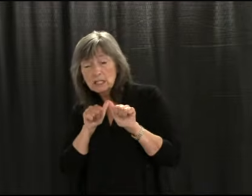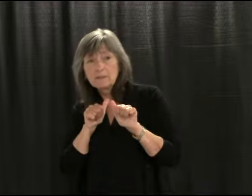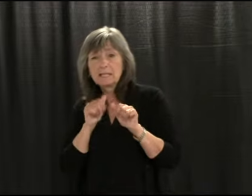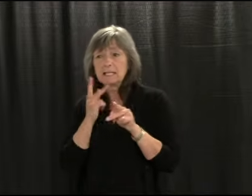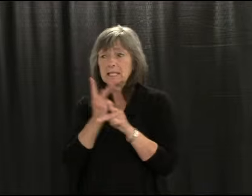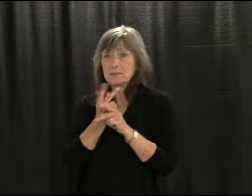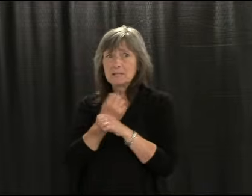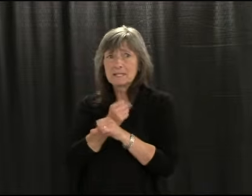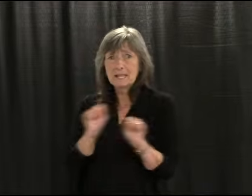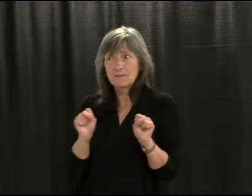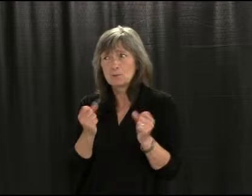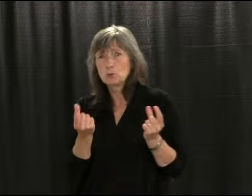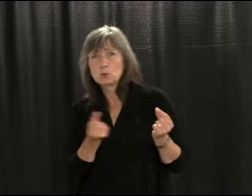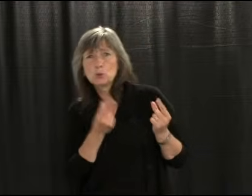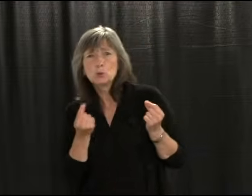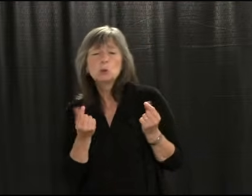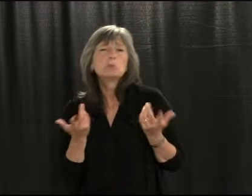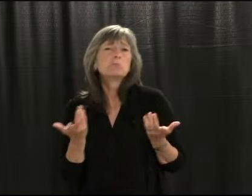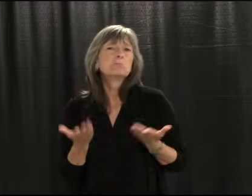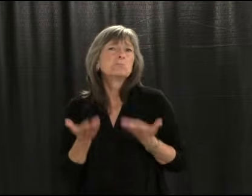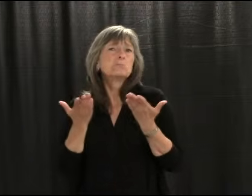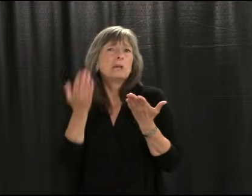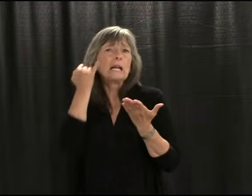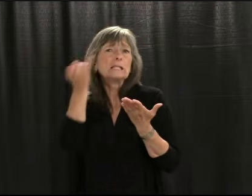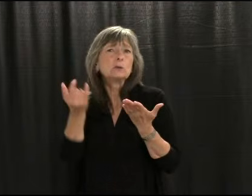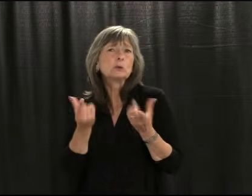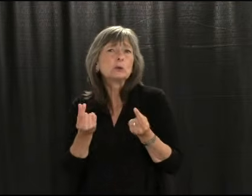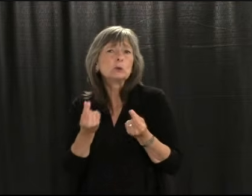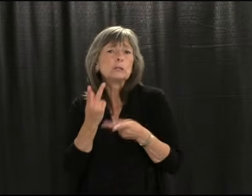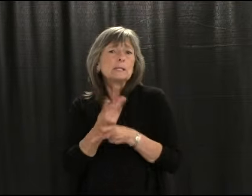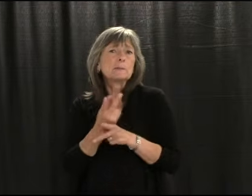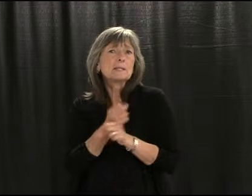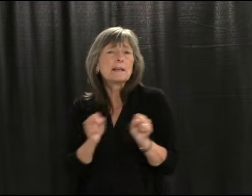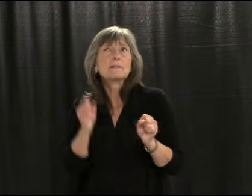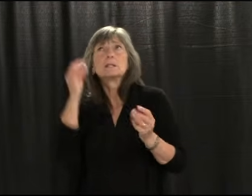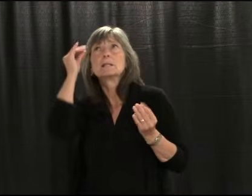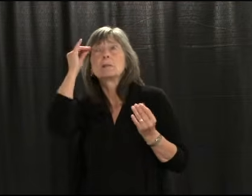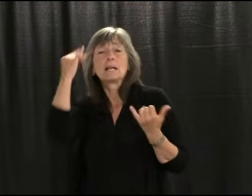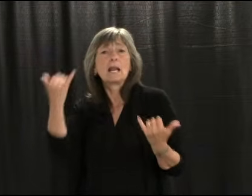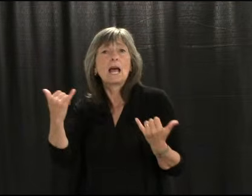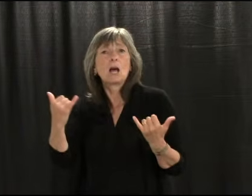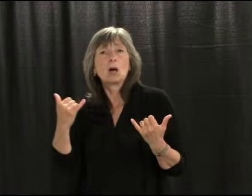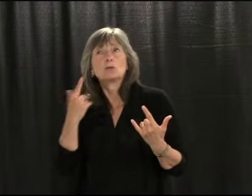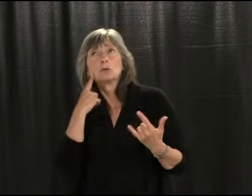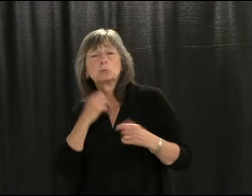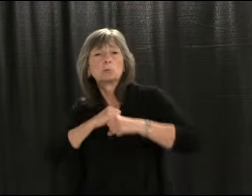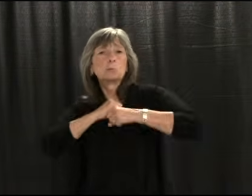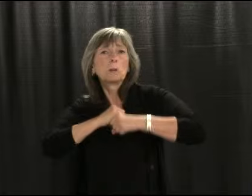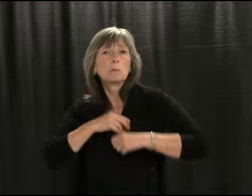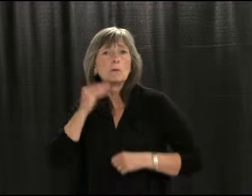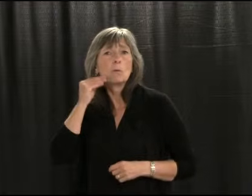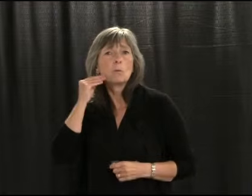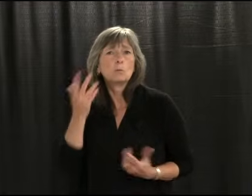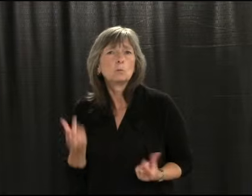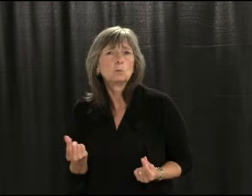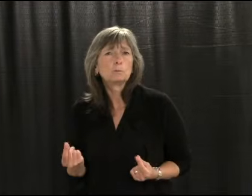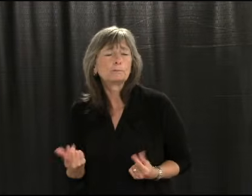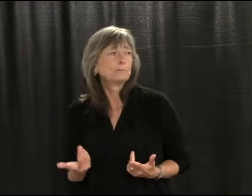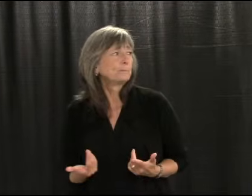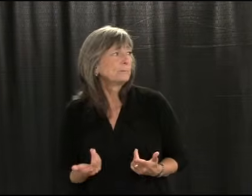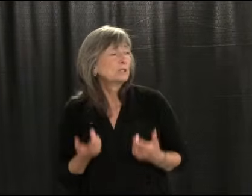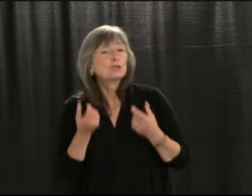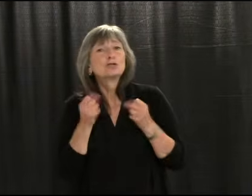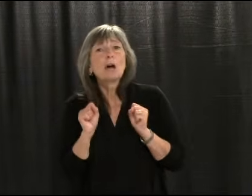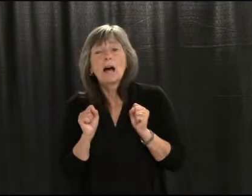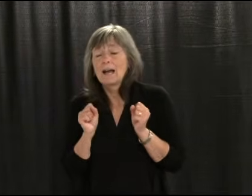best practices people can do to, Yes. What should people be thinking about? What should people do to So Try.